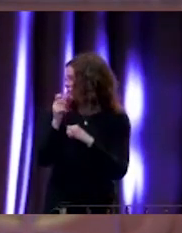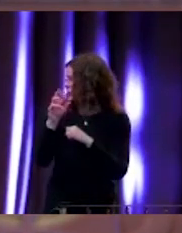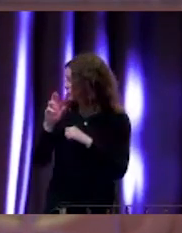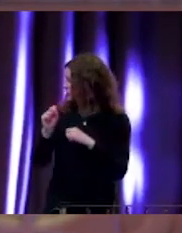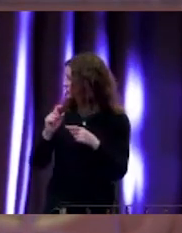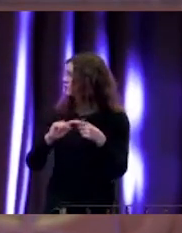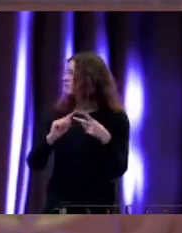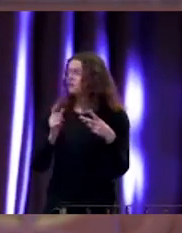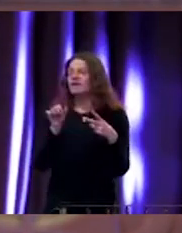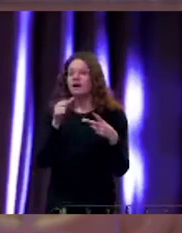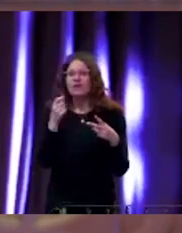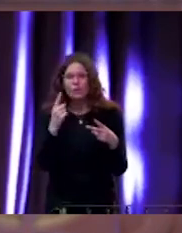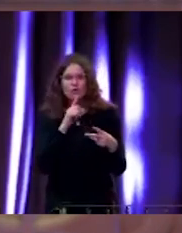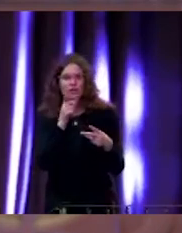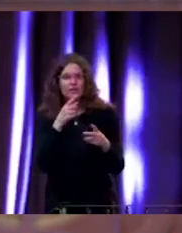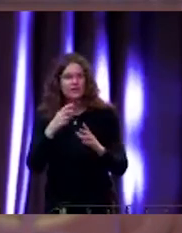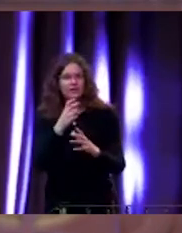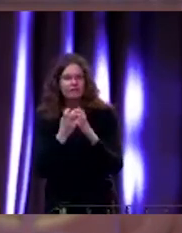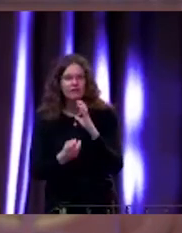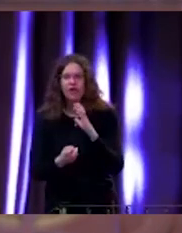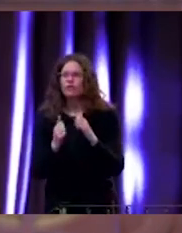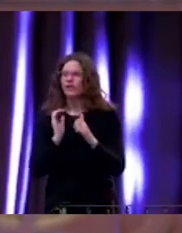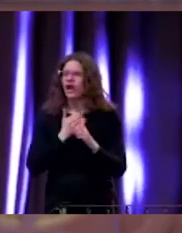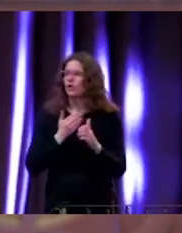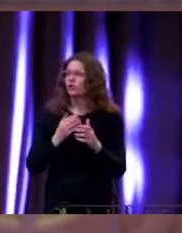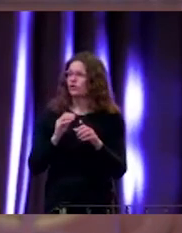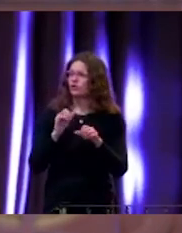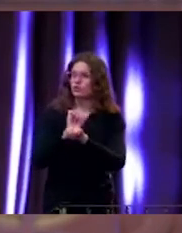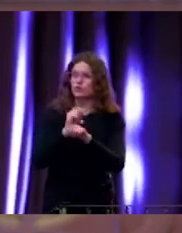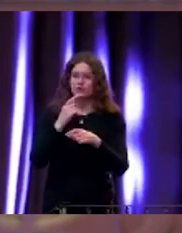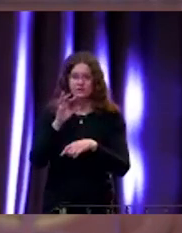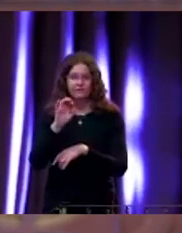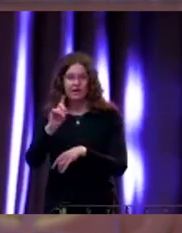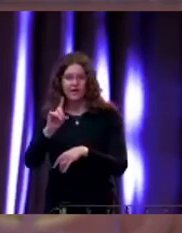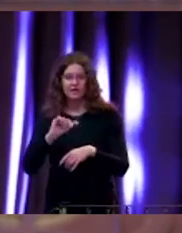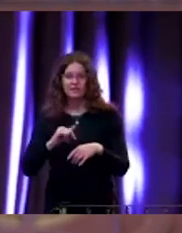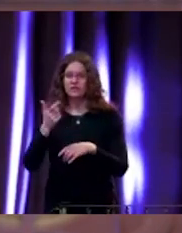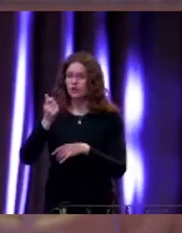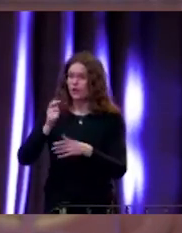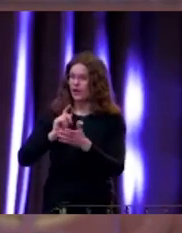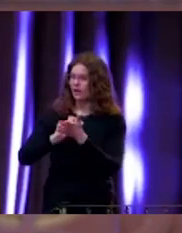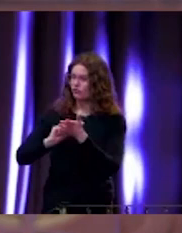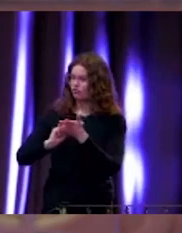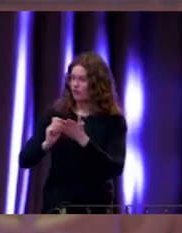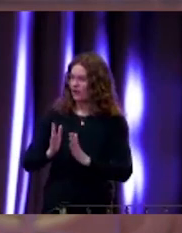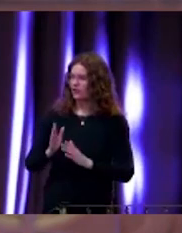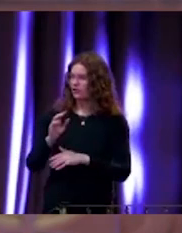deeply engaged, I think, with Artworks Fund as also an extraordinary grant maker is Meg Leary at the Walder Foundation. She has been